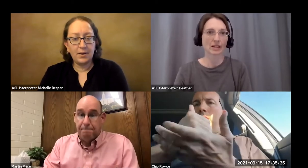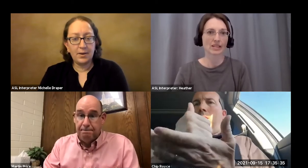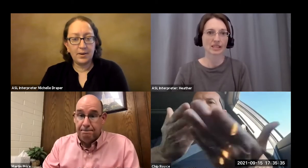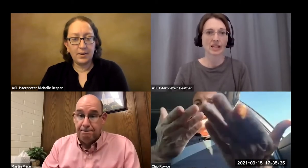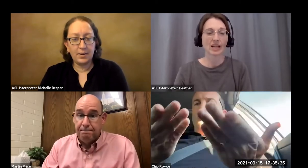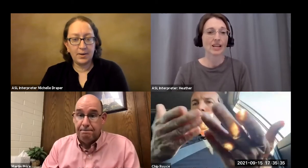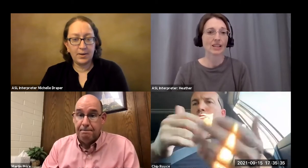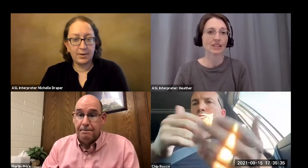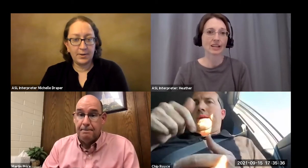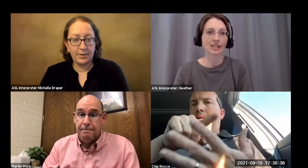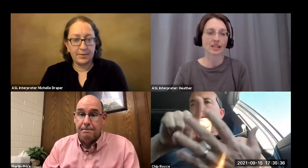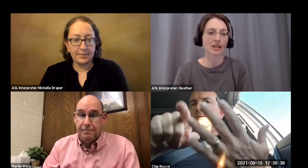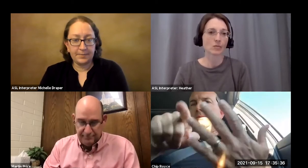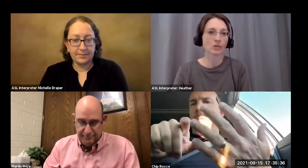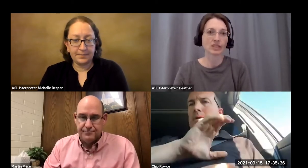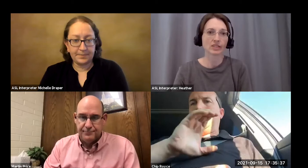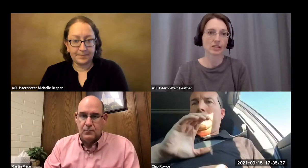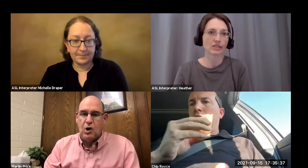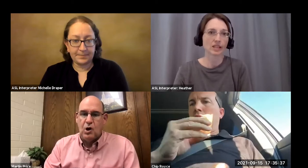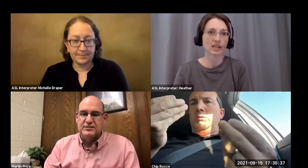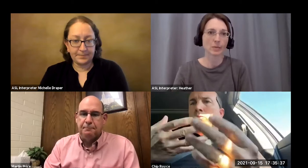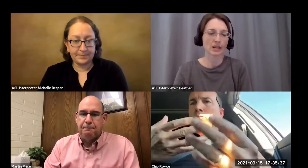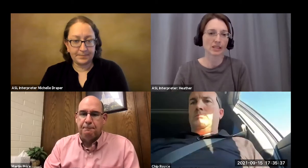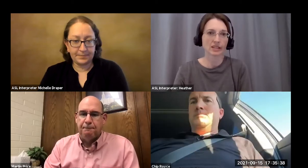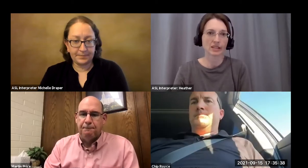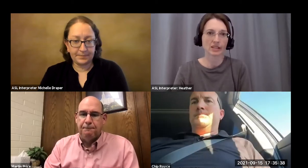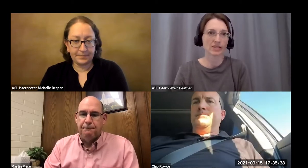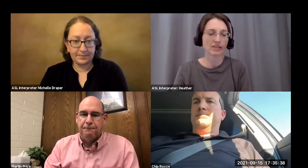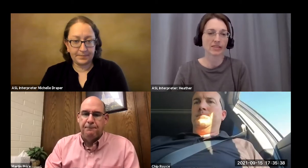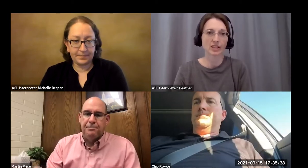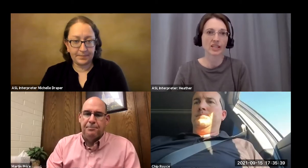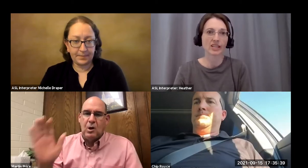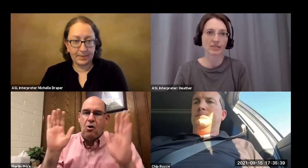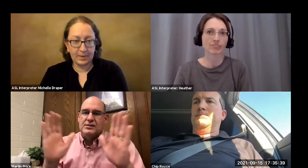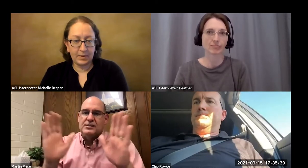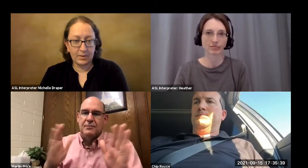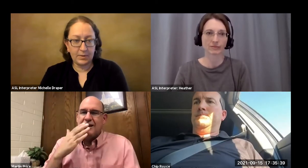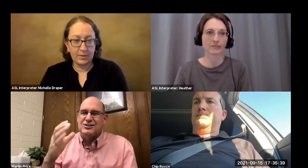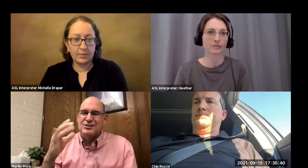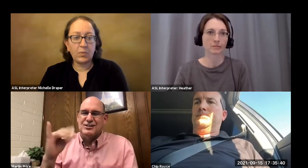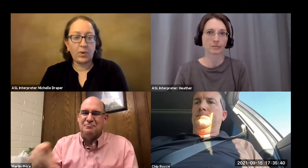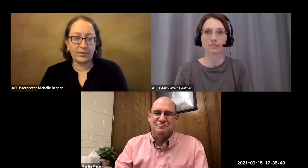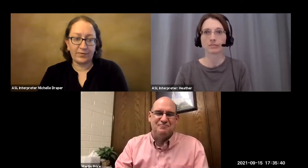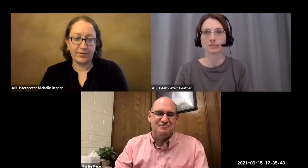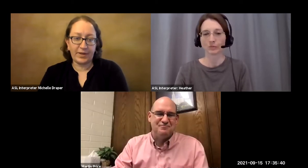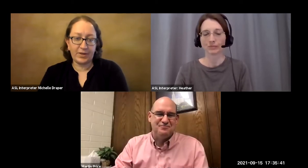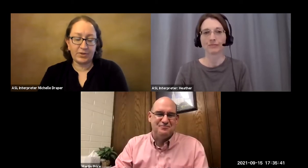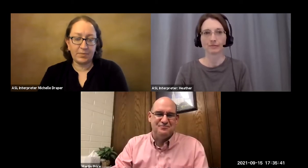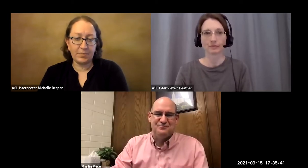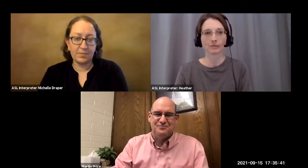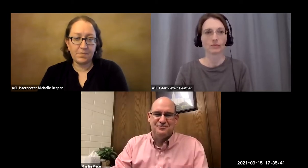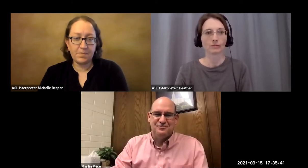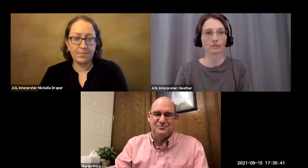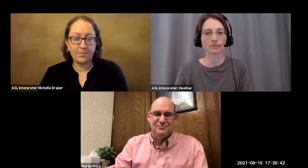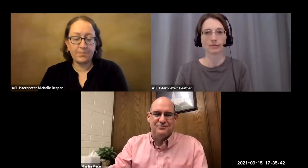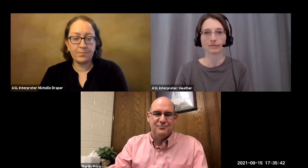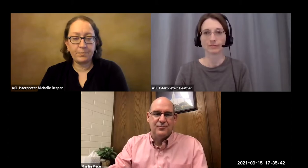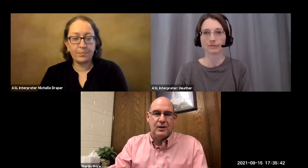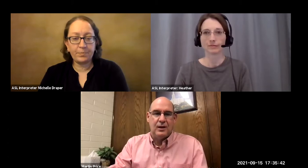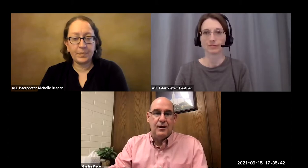That's great. And like I said, I'm willing to serve in any capacity that there's a need. Wonderful. Thank you, Chip.